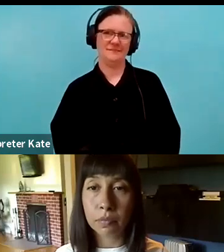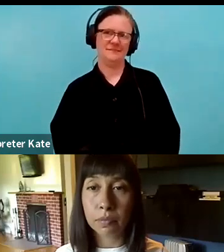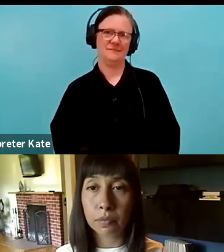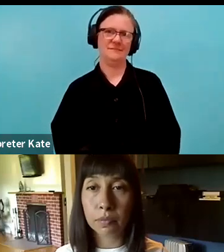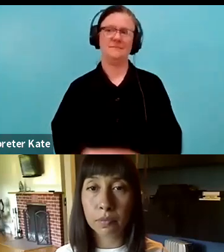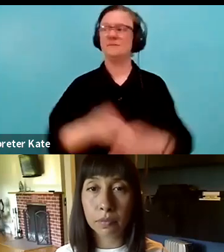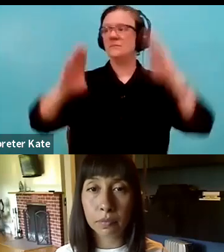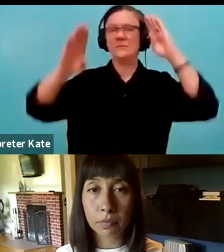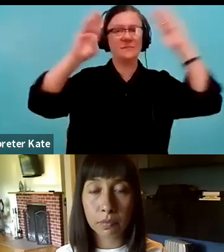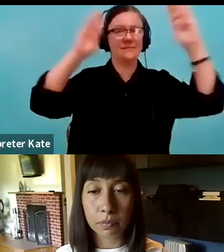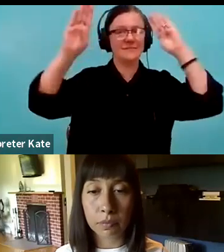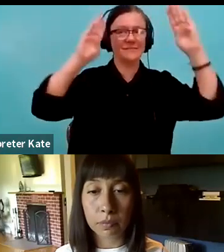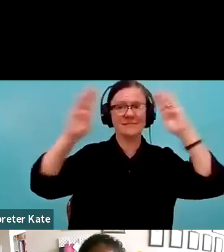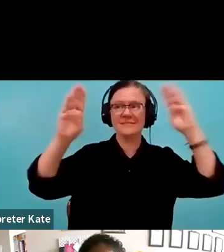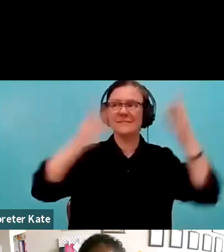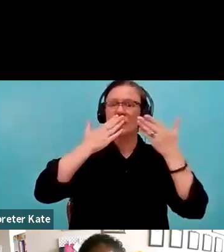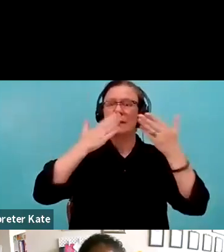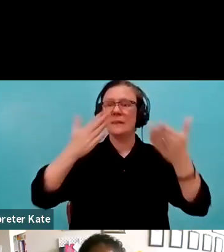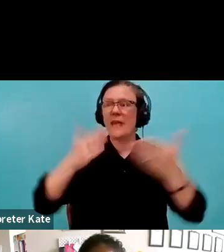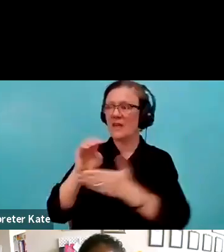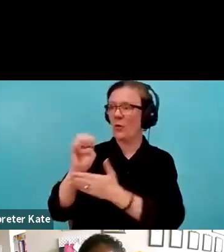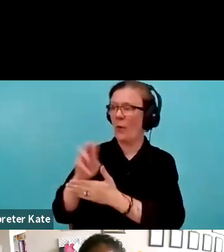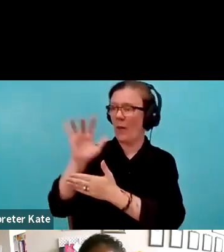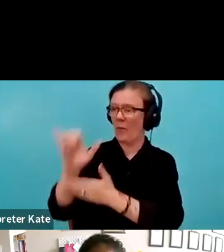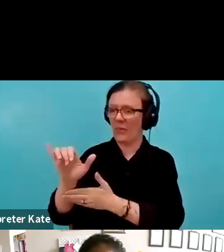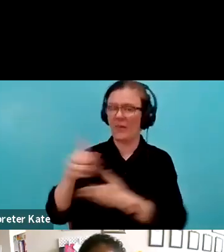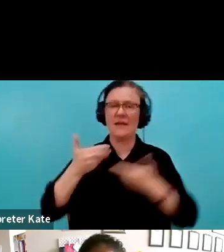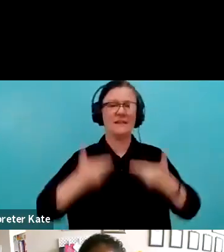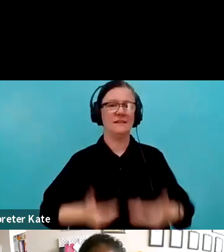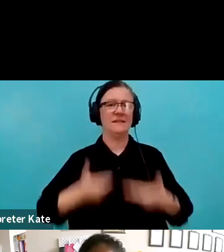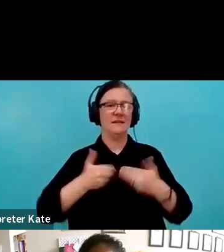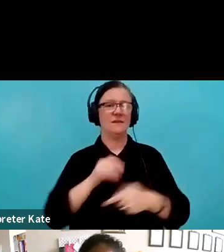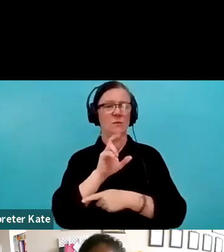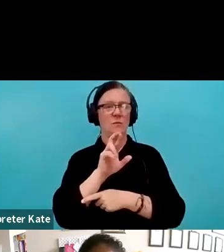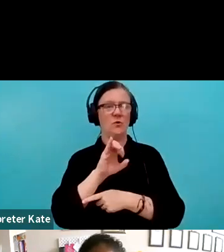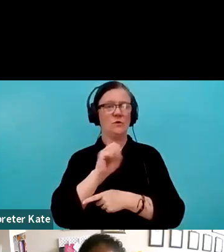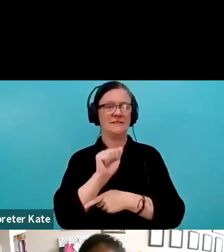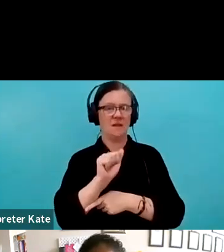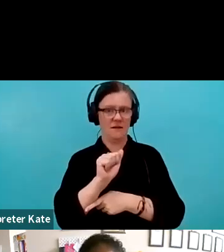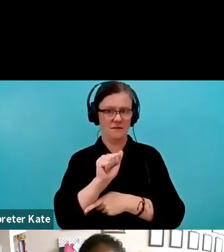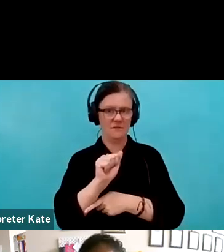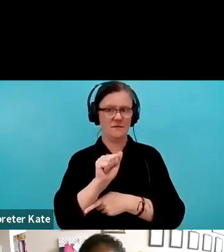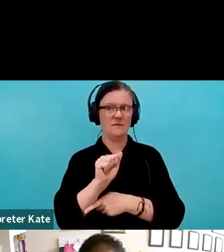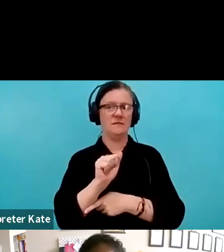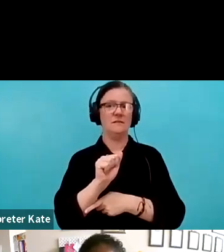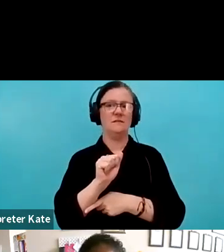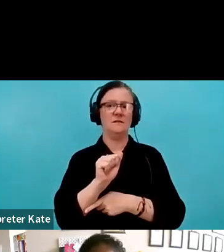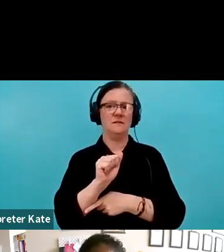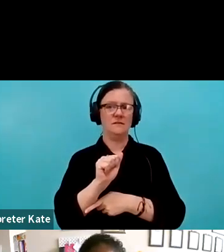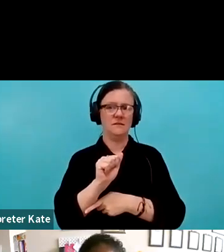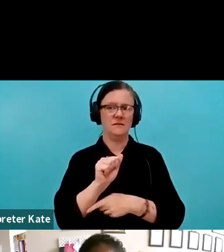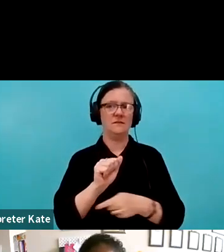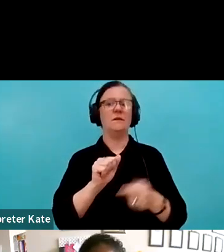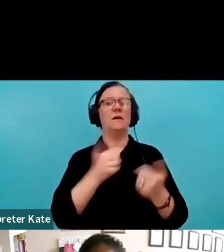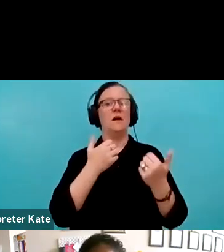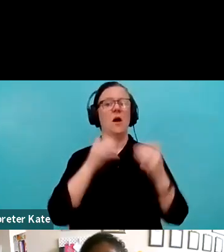Hi, everyone. Thank you so much, Emily. This is Risa, and I am so excited to be here with